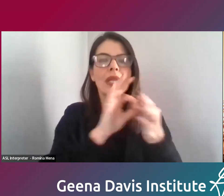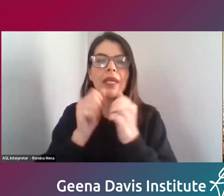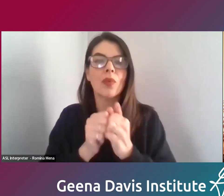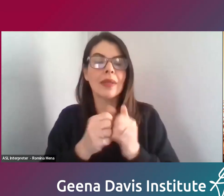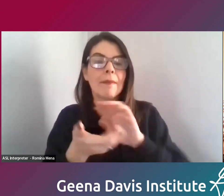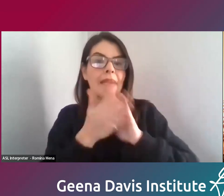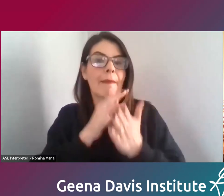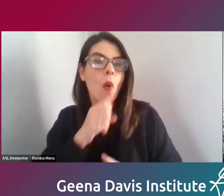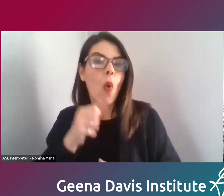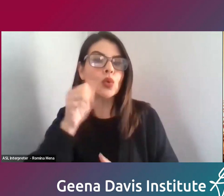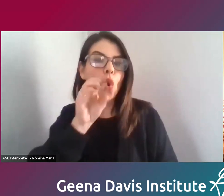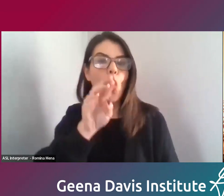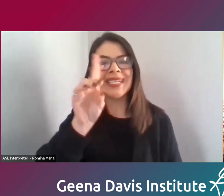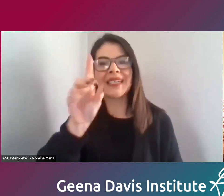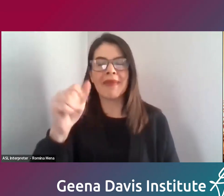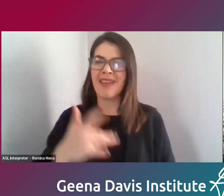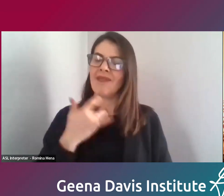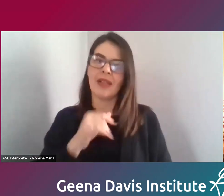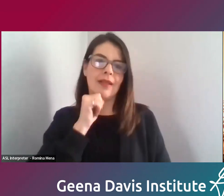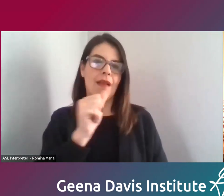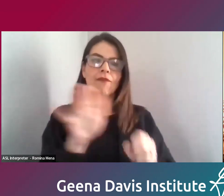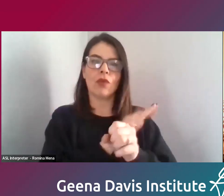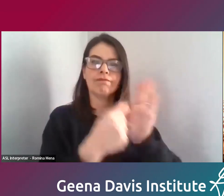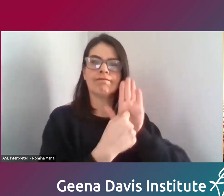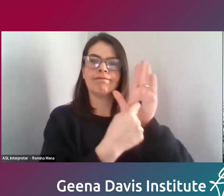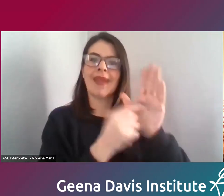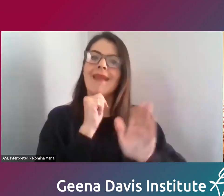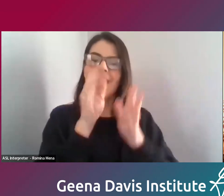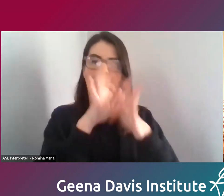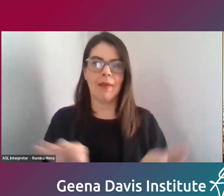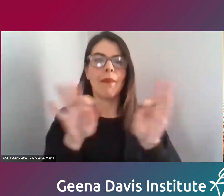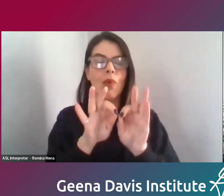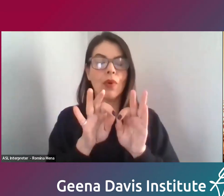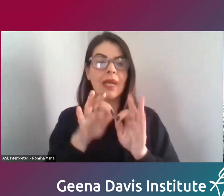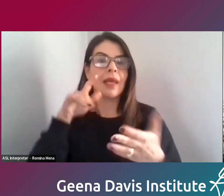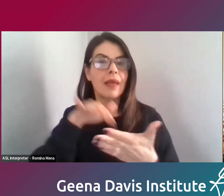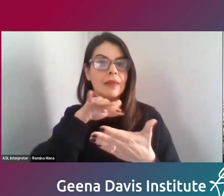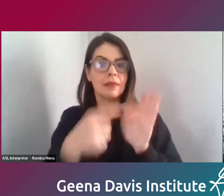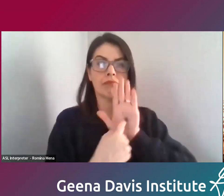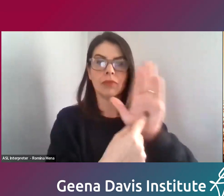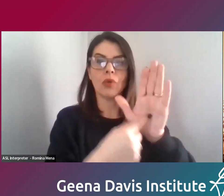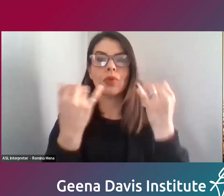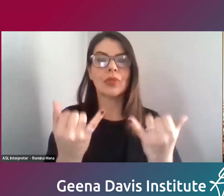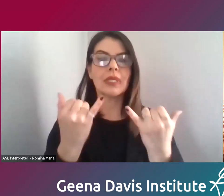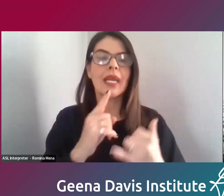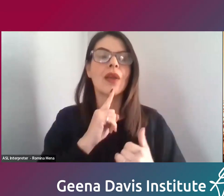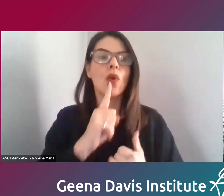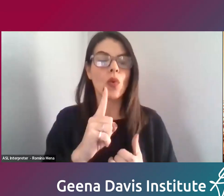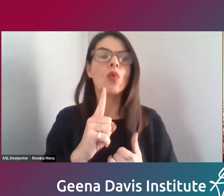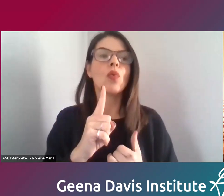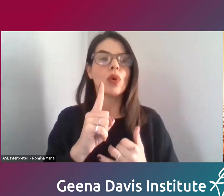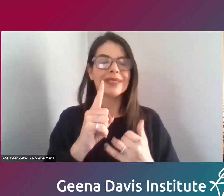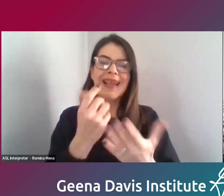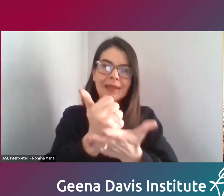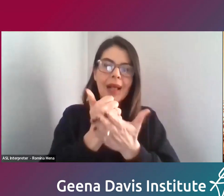disability, feeling underrepresented and undervalued. The study being presented today was undertaken to help us